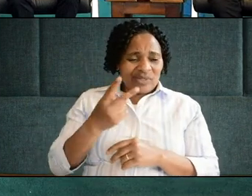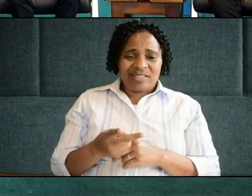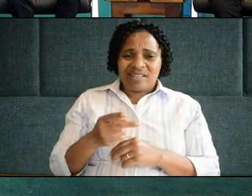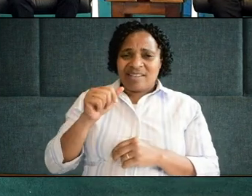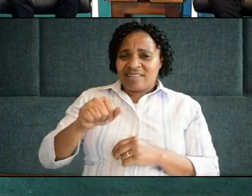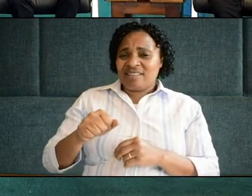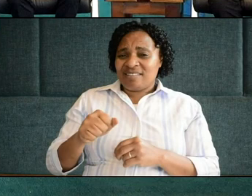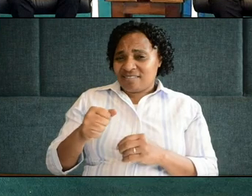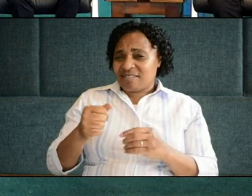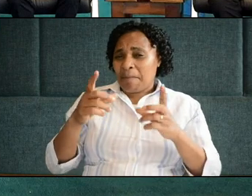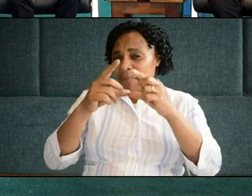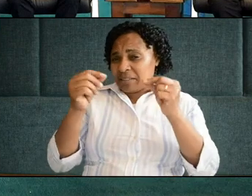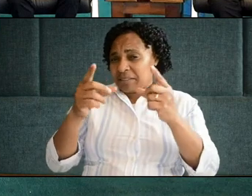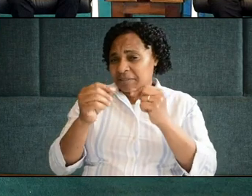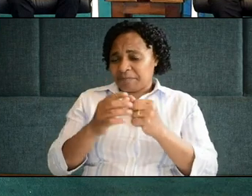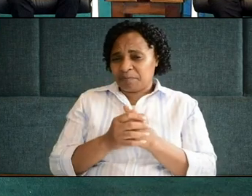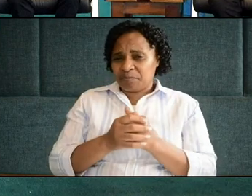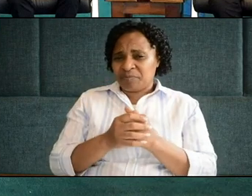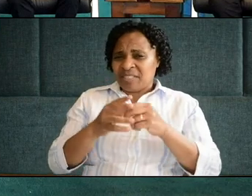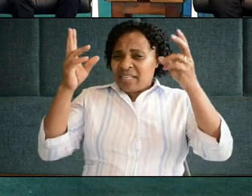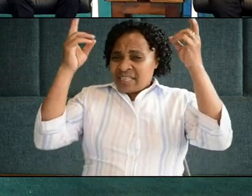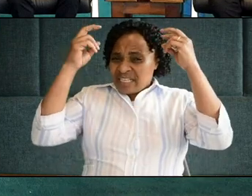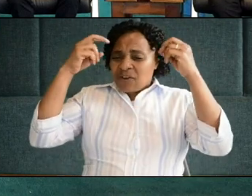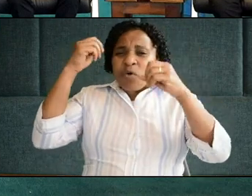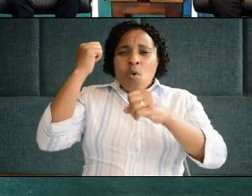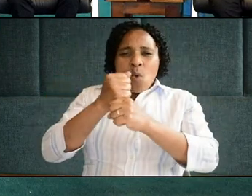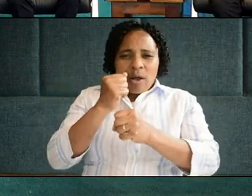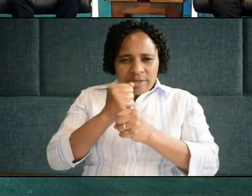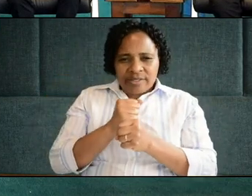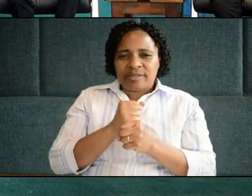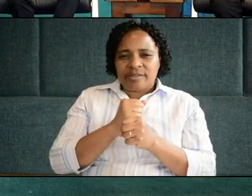this flashlight that Satan is working